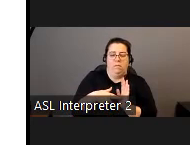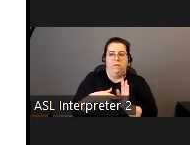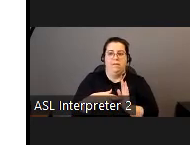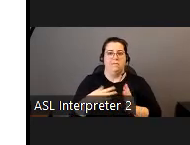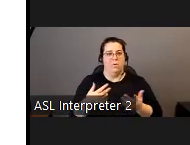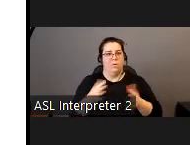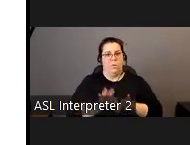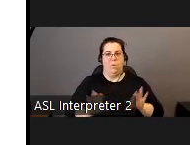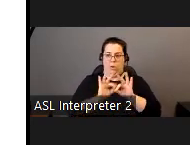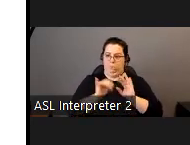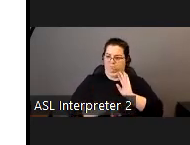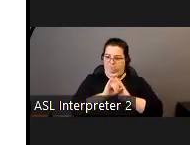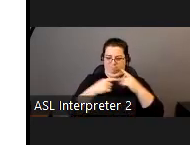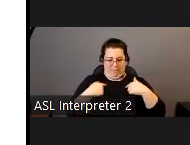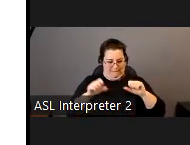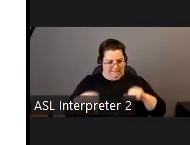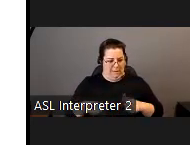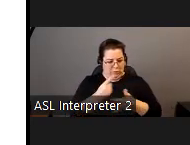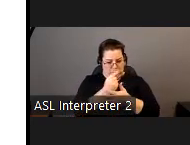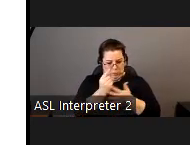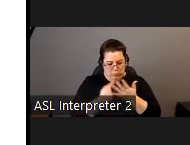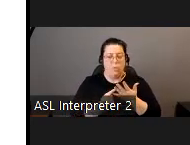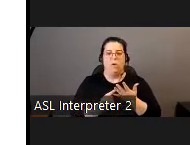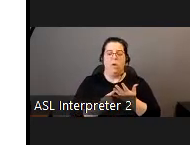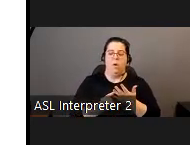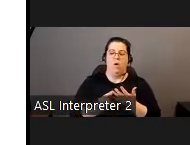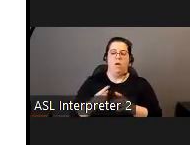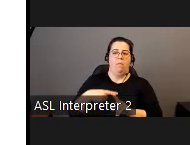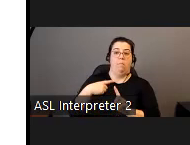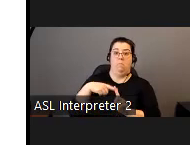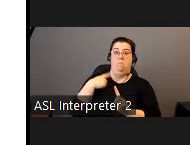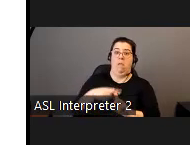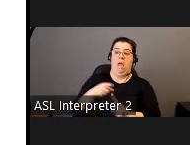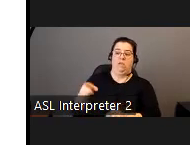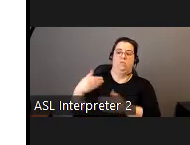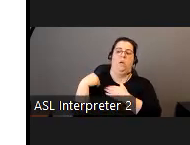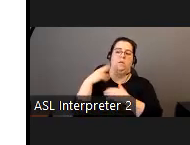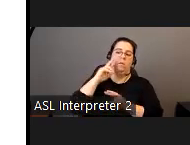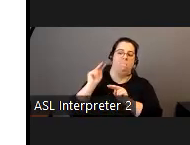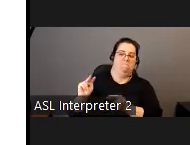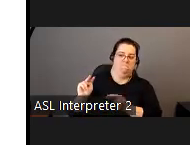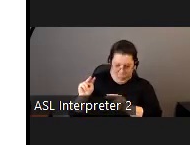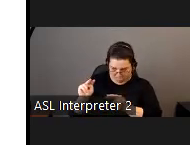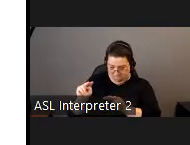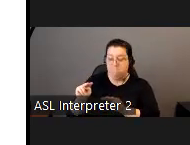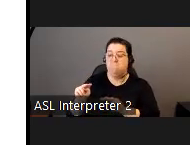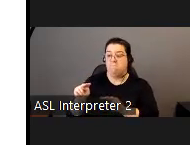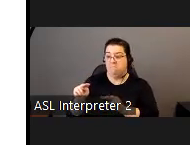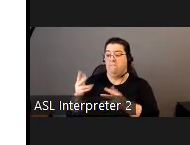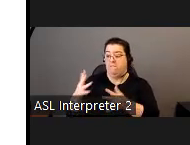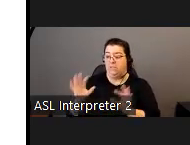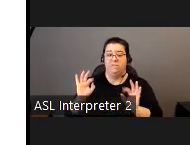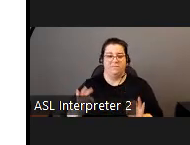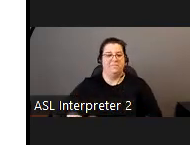the piece that we can do, and moving forward in a good way. These are some